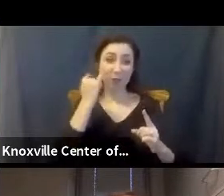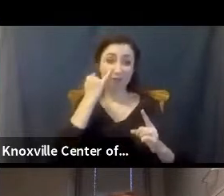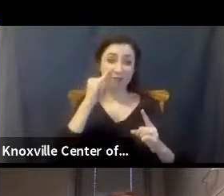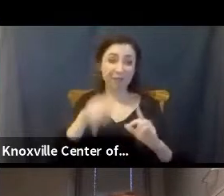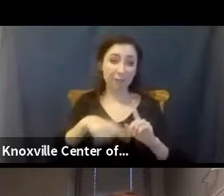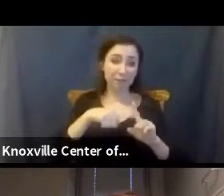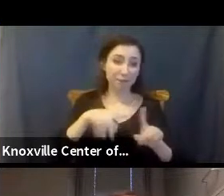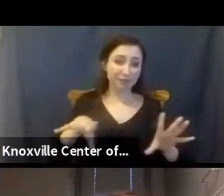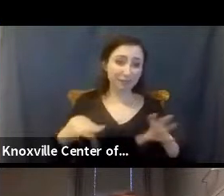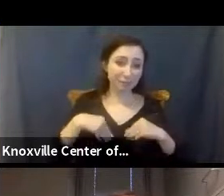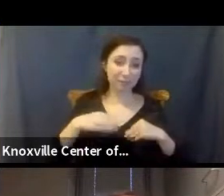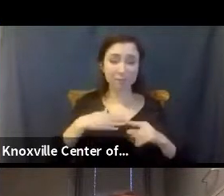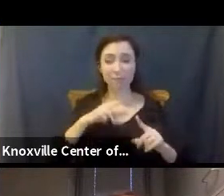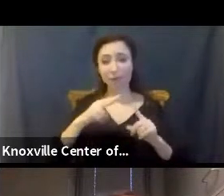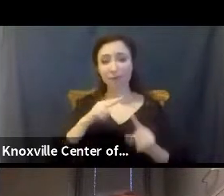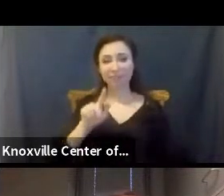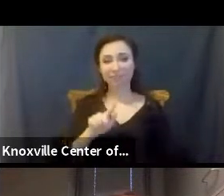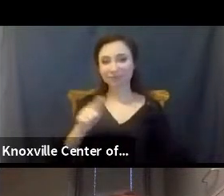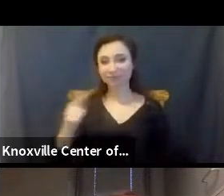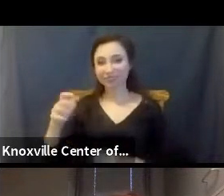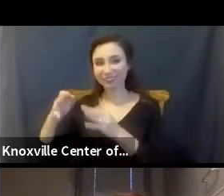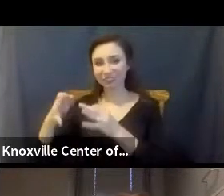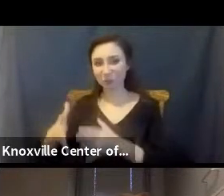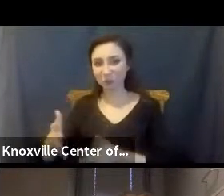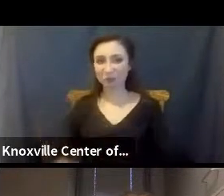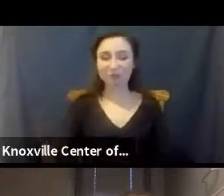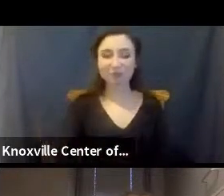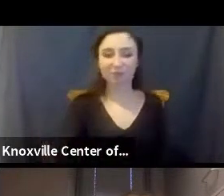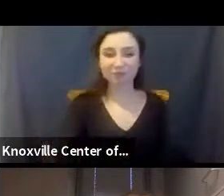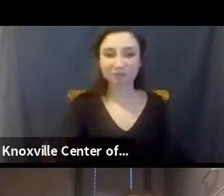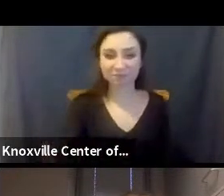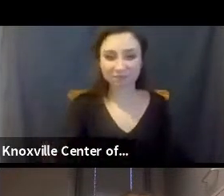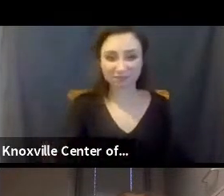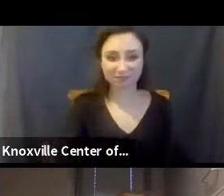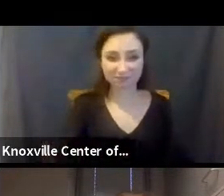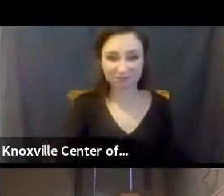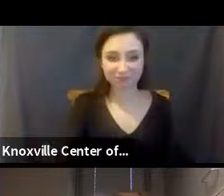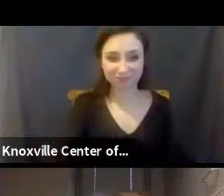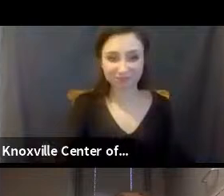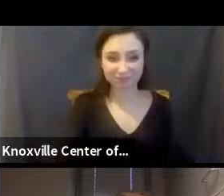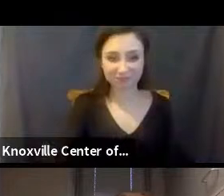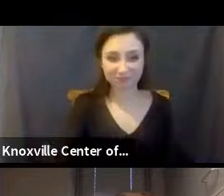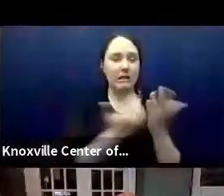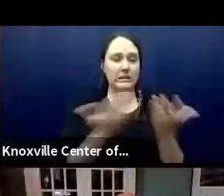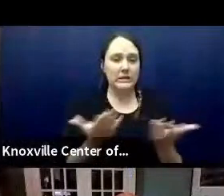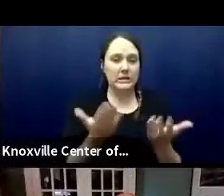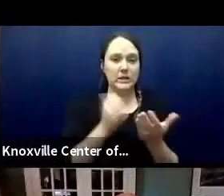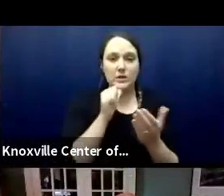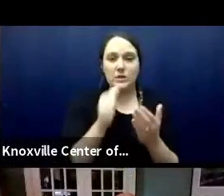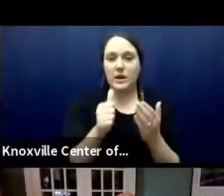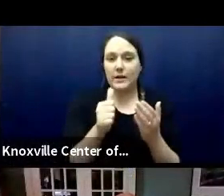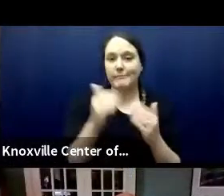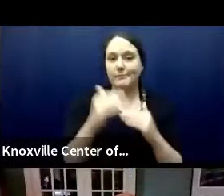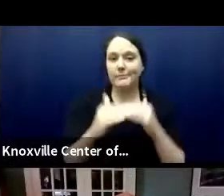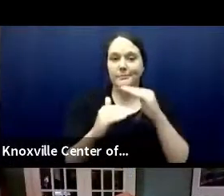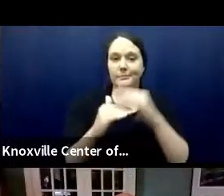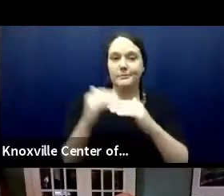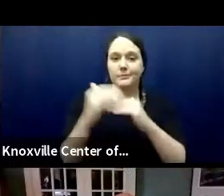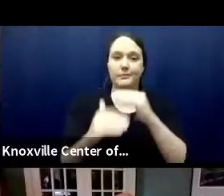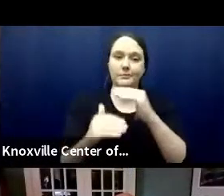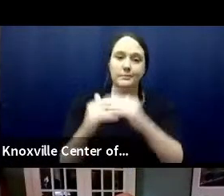be. That's just my perspective. So I think that maybe the lesson here is to not stack.